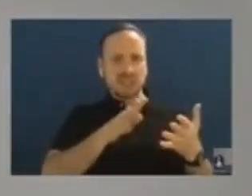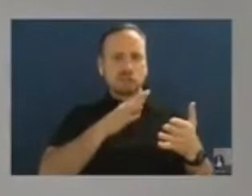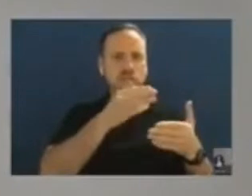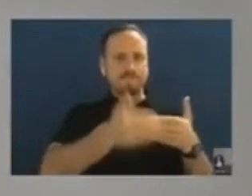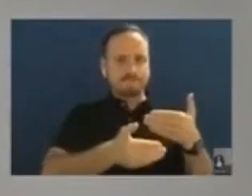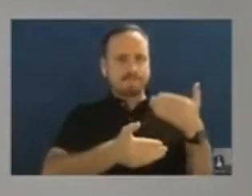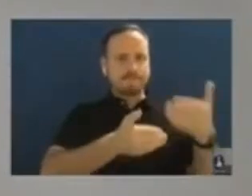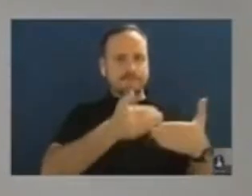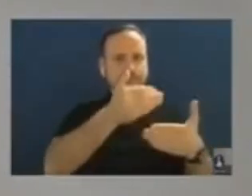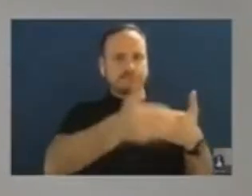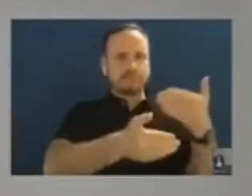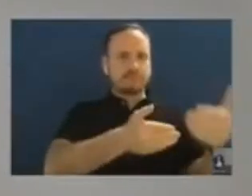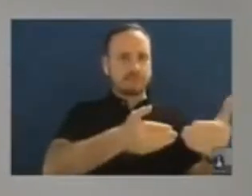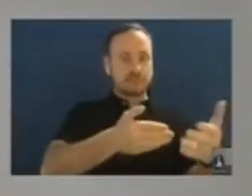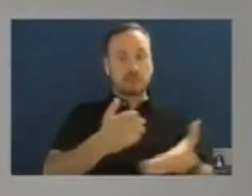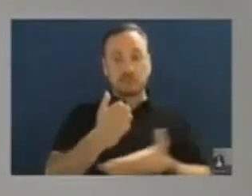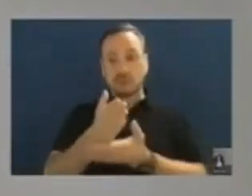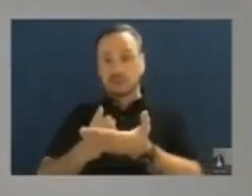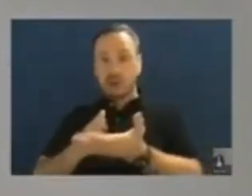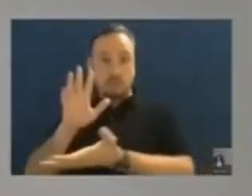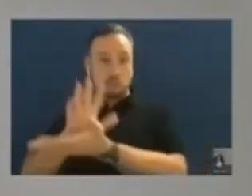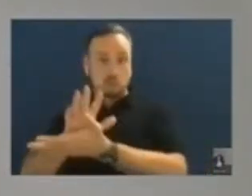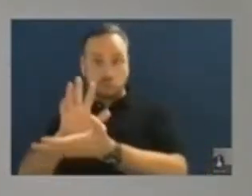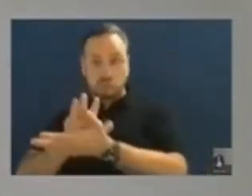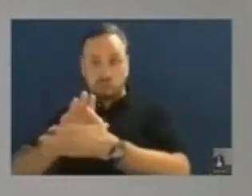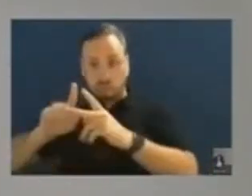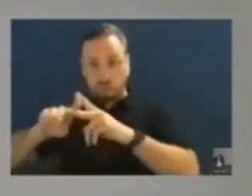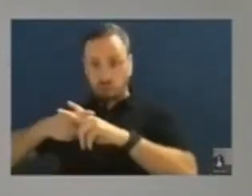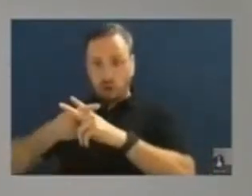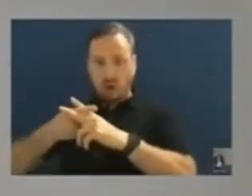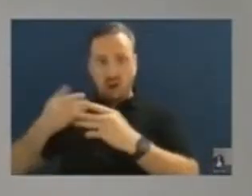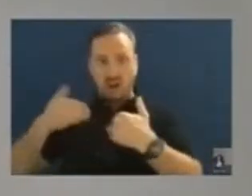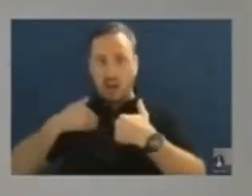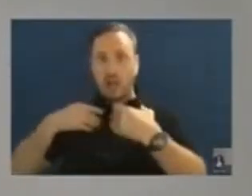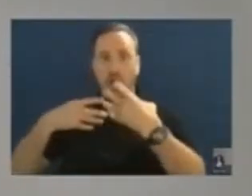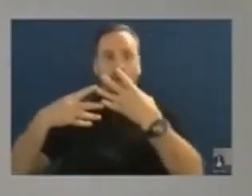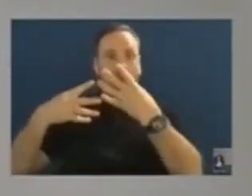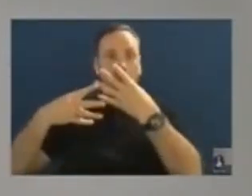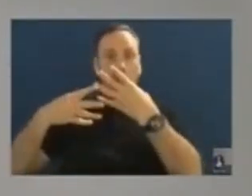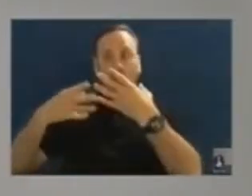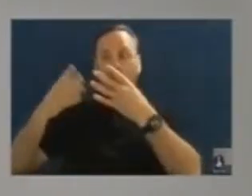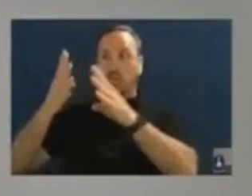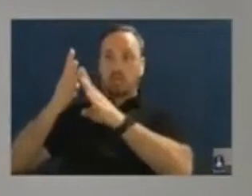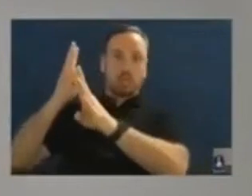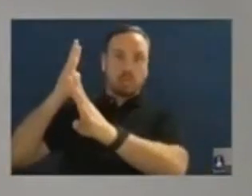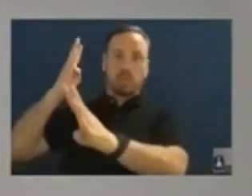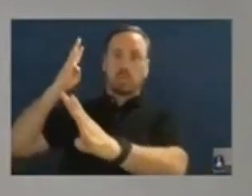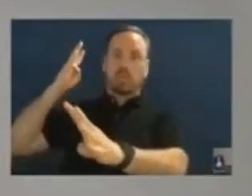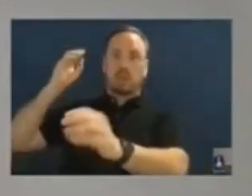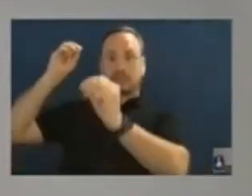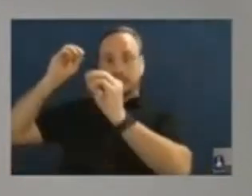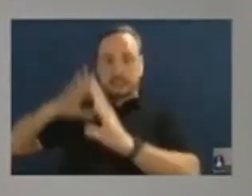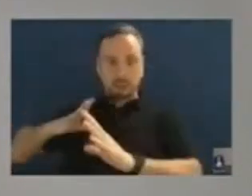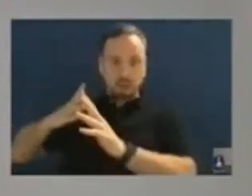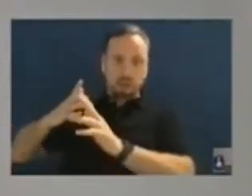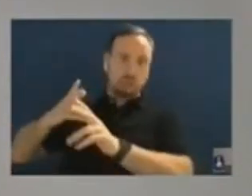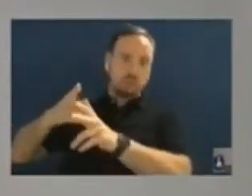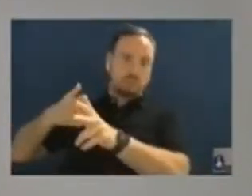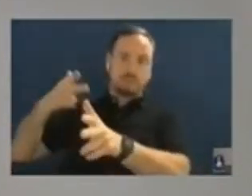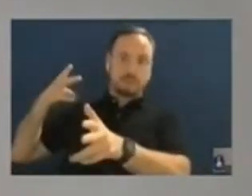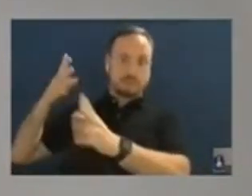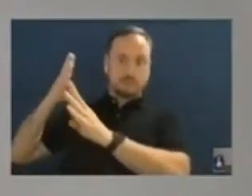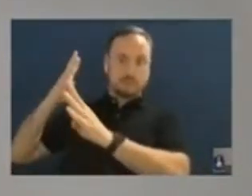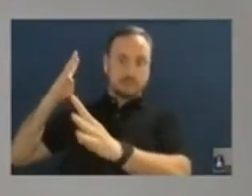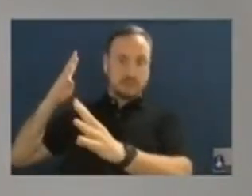started off, and they had a large list, a large line of teachers out front, and over the last couple of weeks, that's sped up quite a